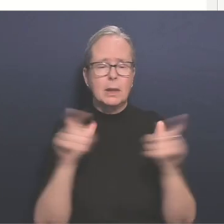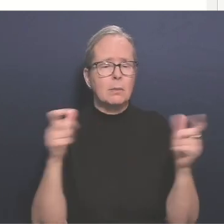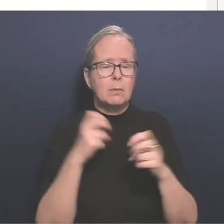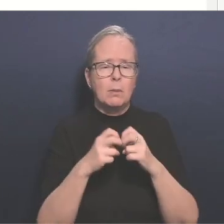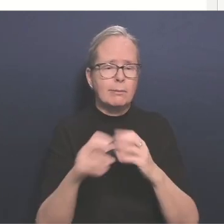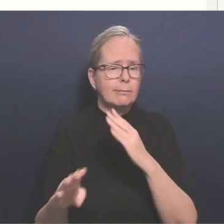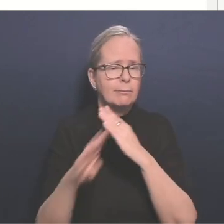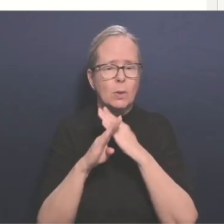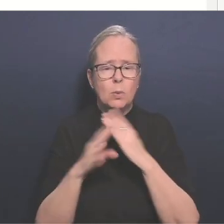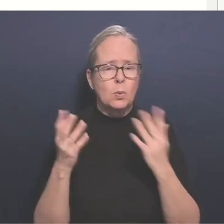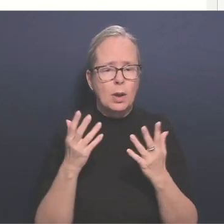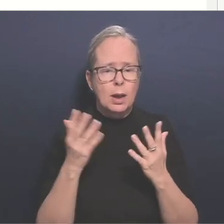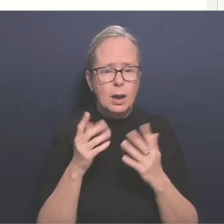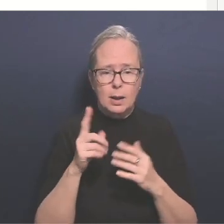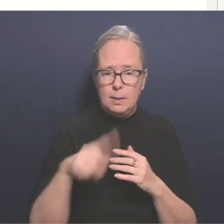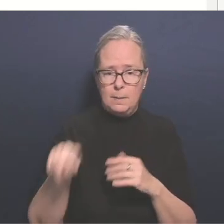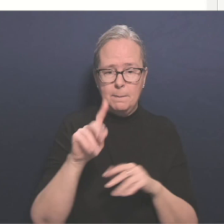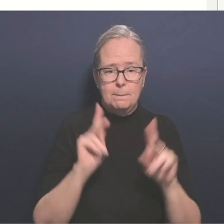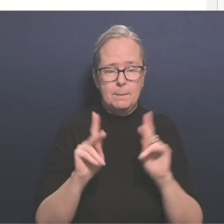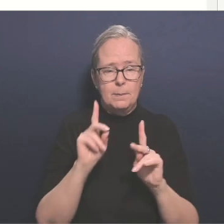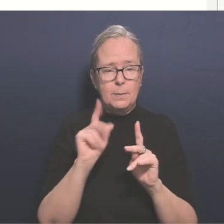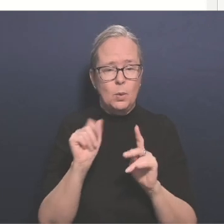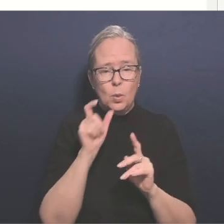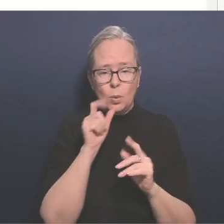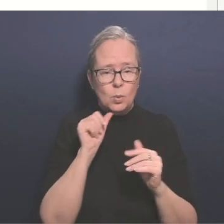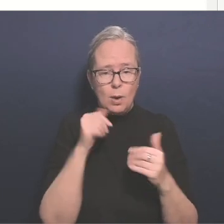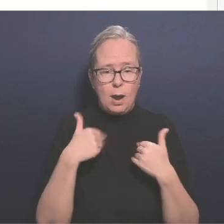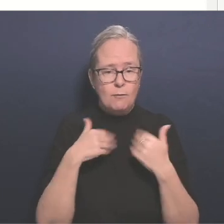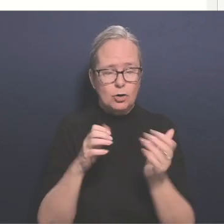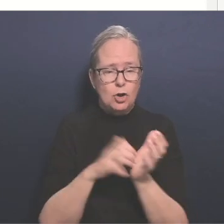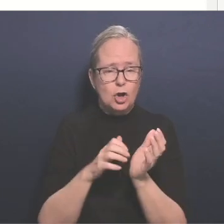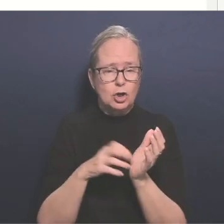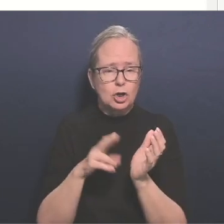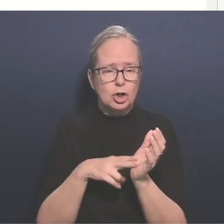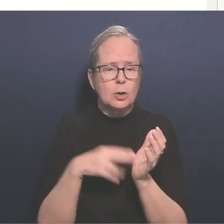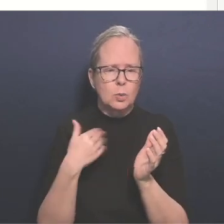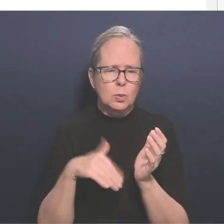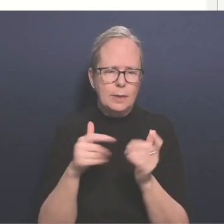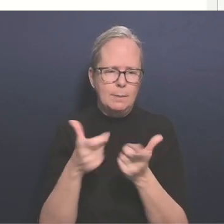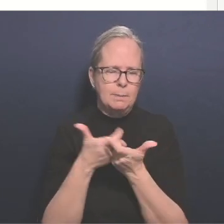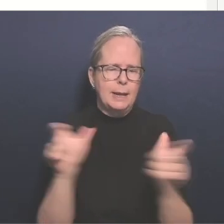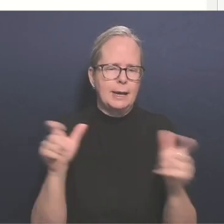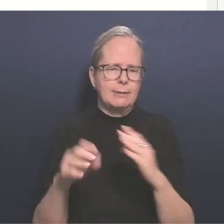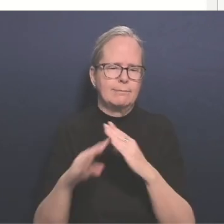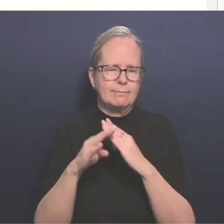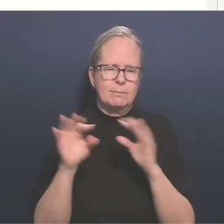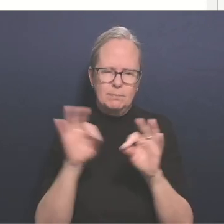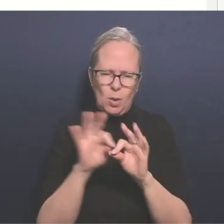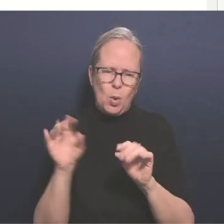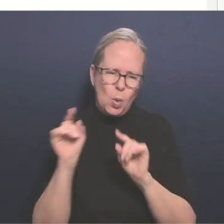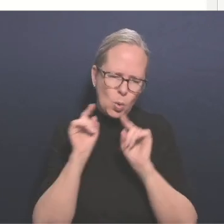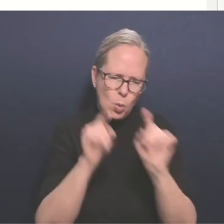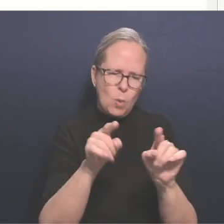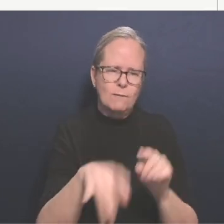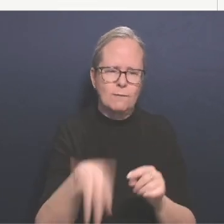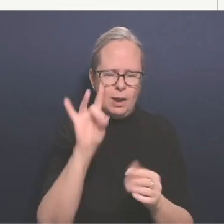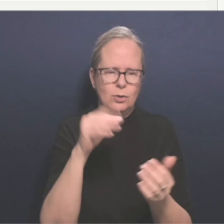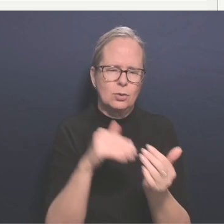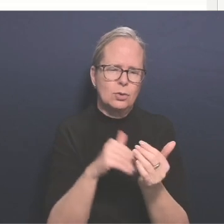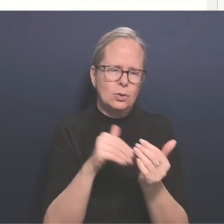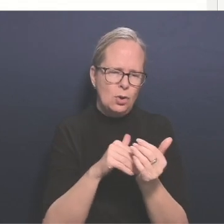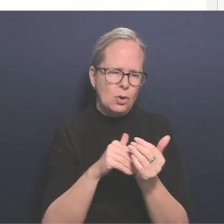If you've exhausted everything that's in here and you still want to know about more disability benefits besides these 4 key